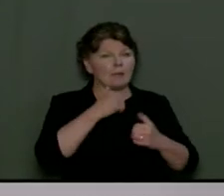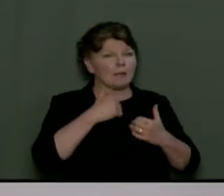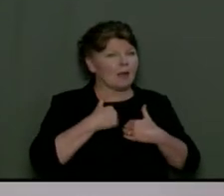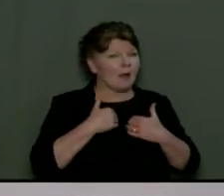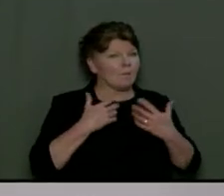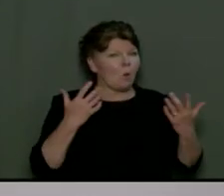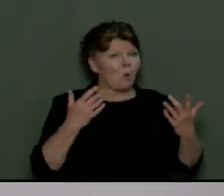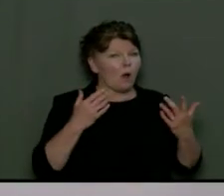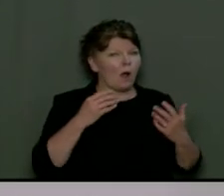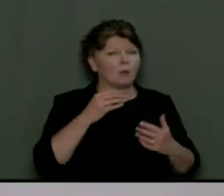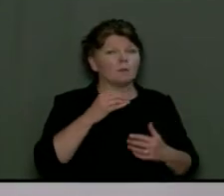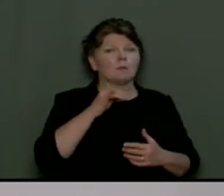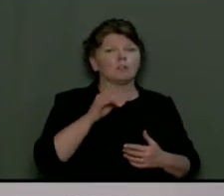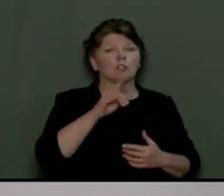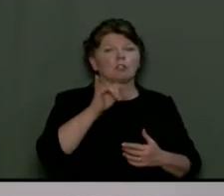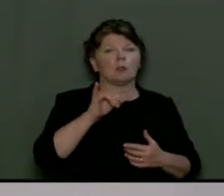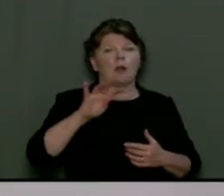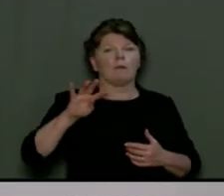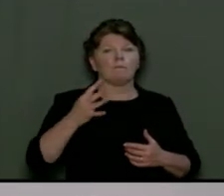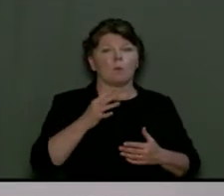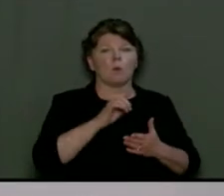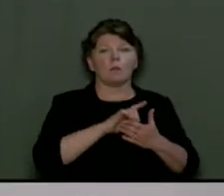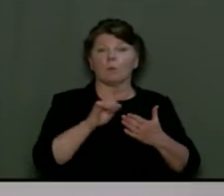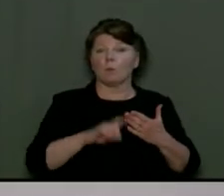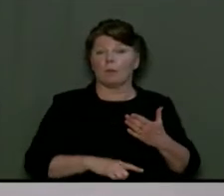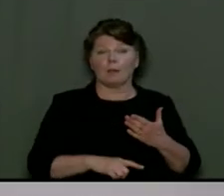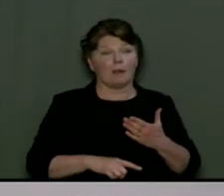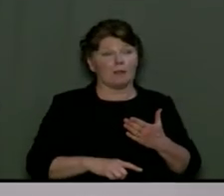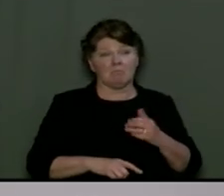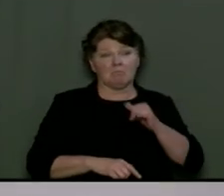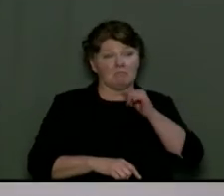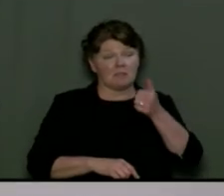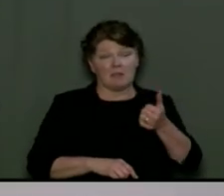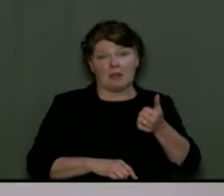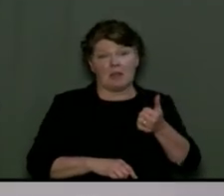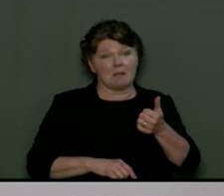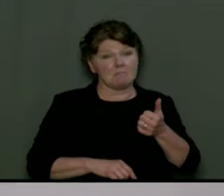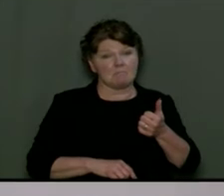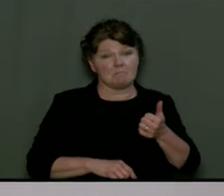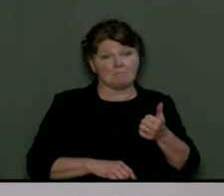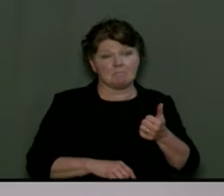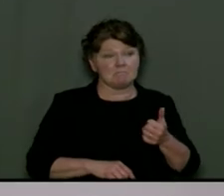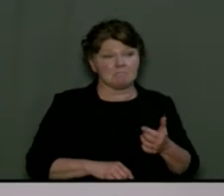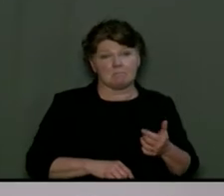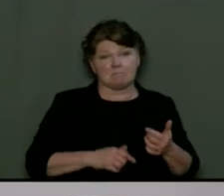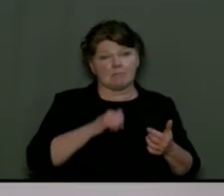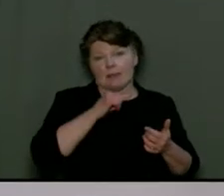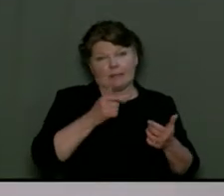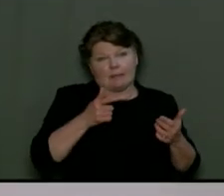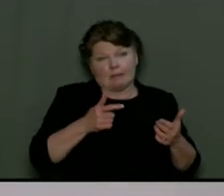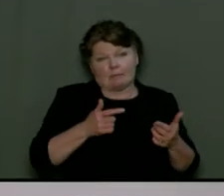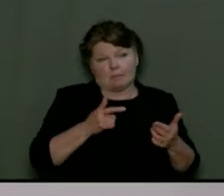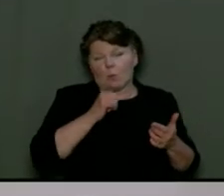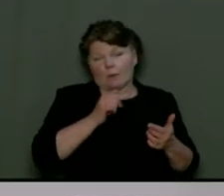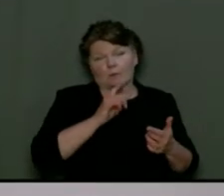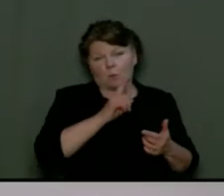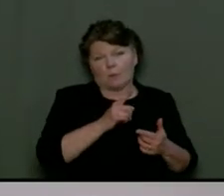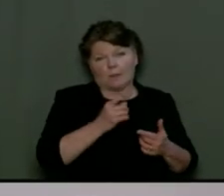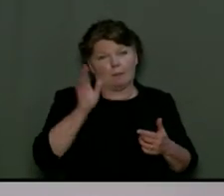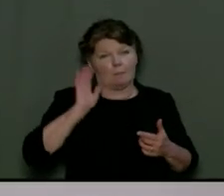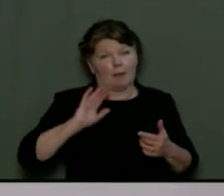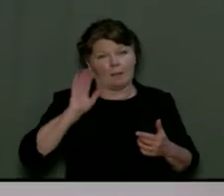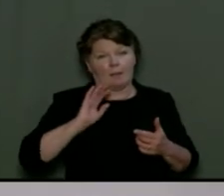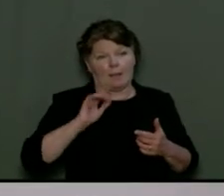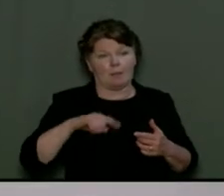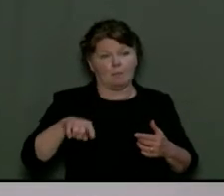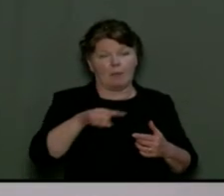A July 4th weekend. Not only because July 4th didn't exist back then, but because